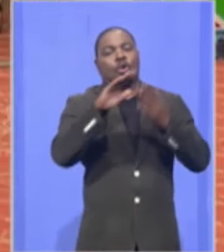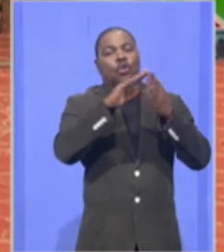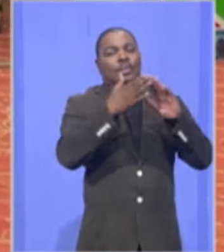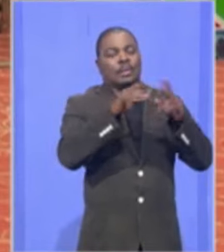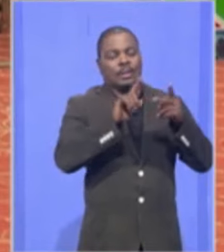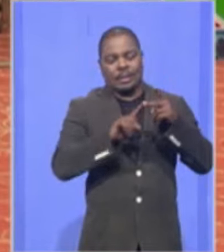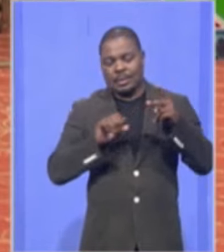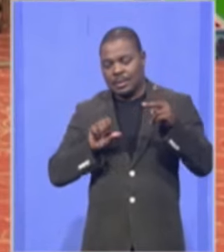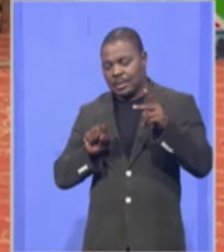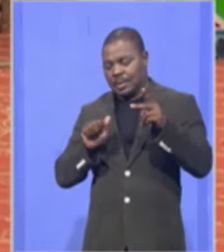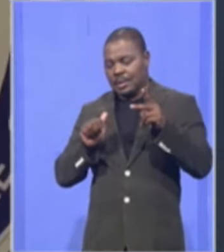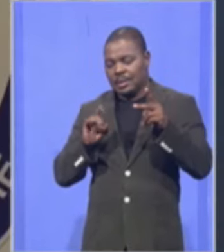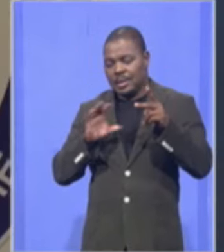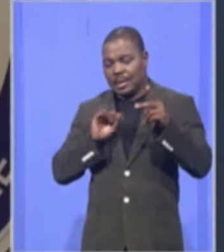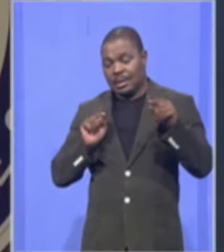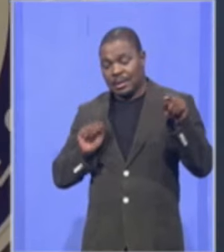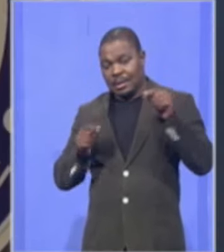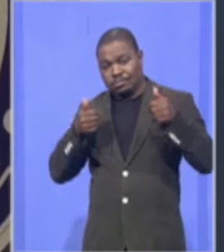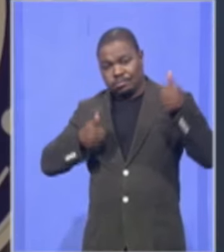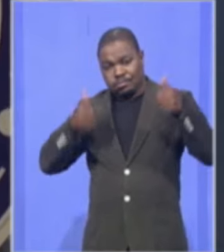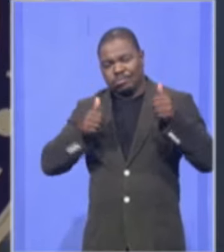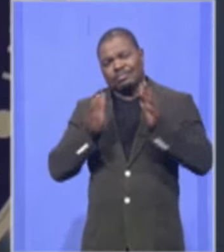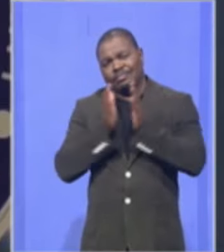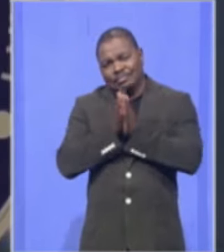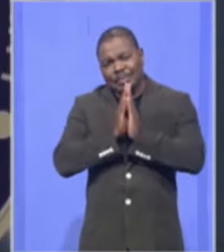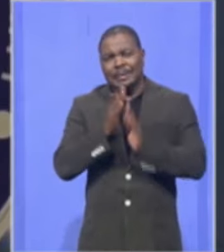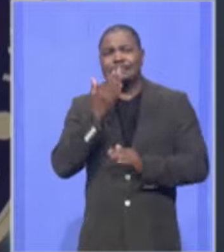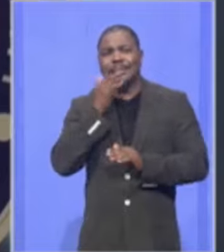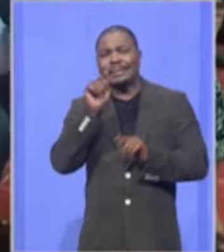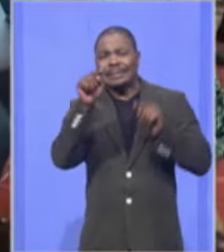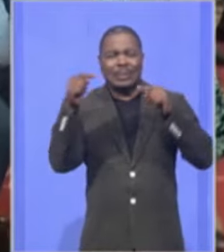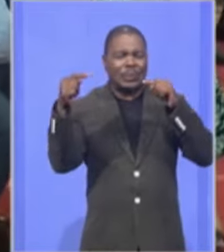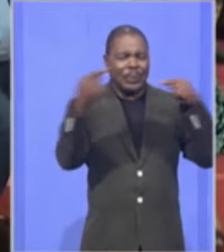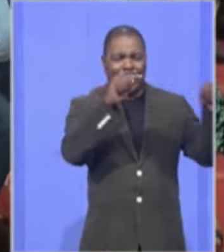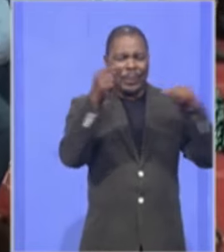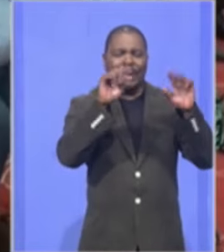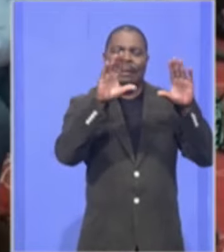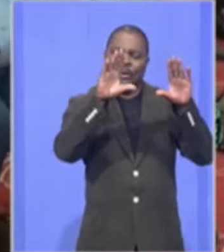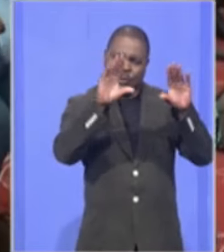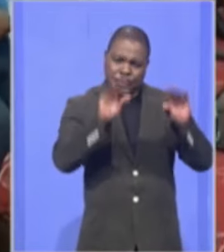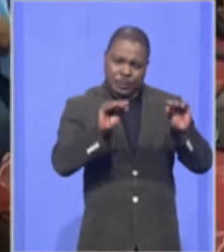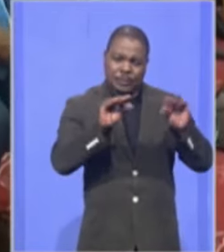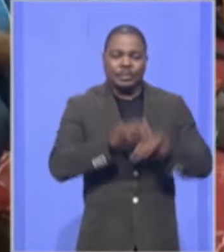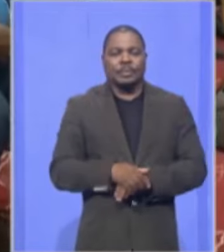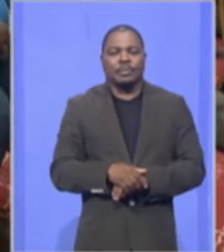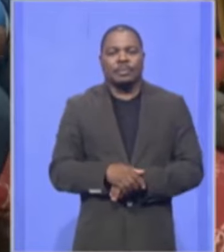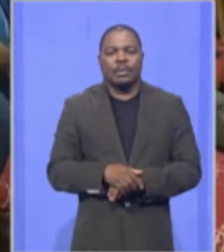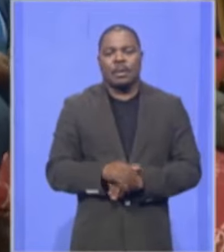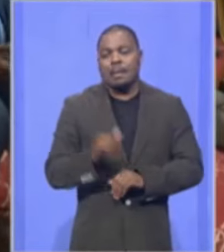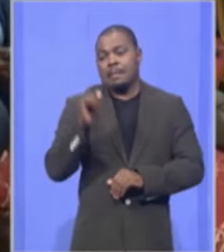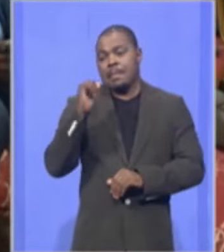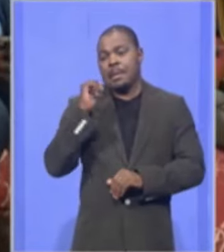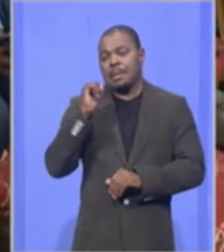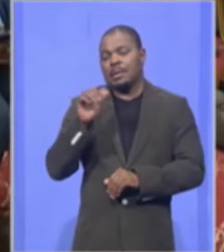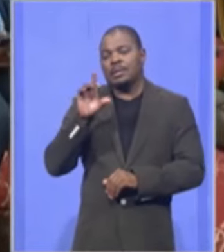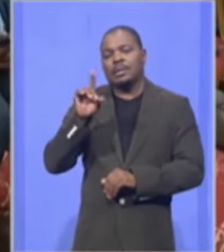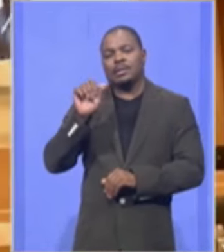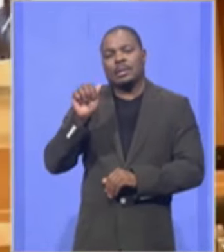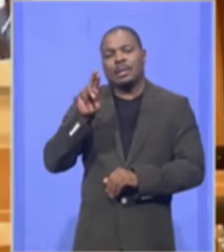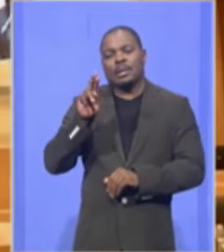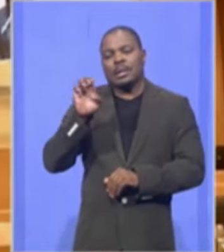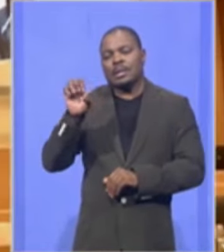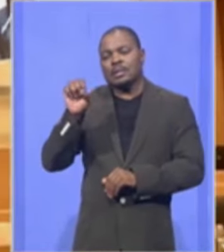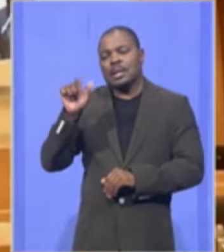Development Community ba ikuetse gore go dirwe peo marumo fatshe. Ka nako ya kopano maabane kwa Dar es Salaam,